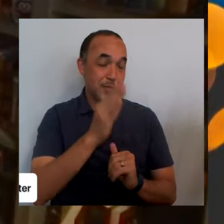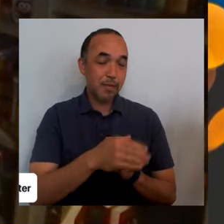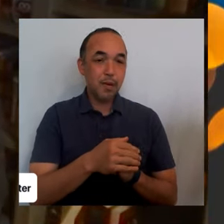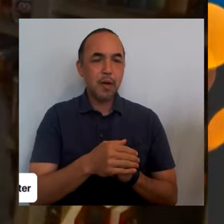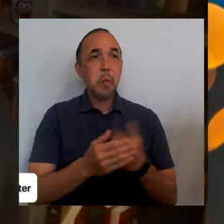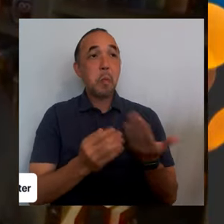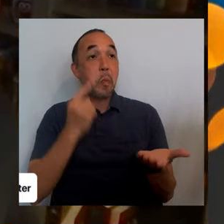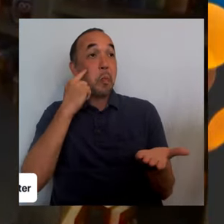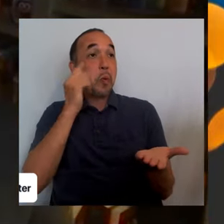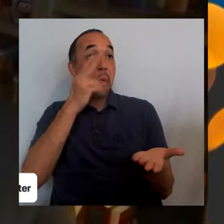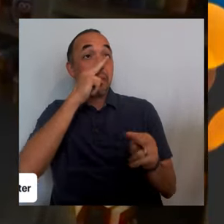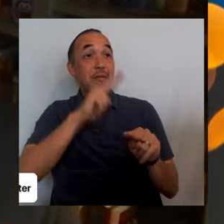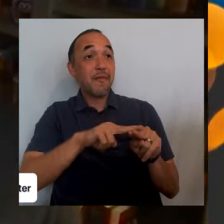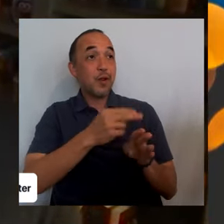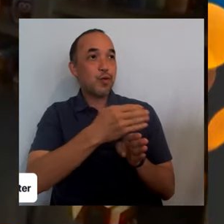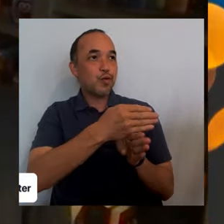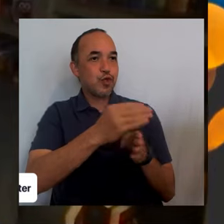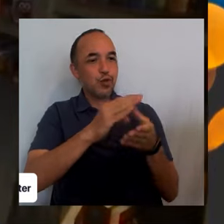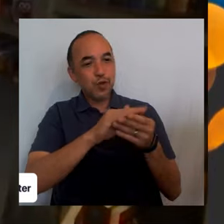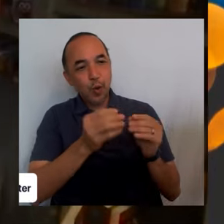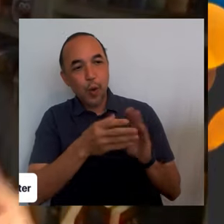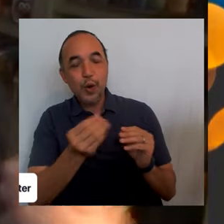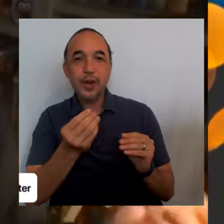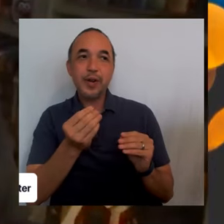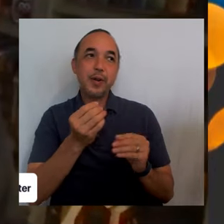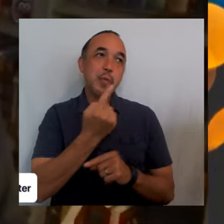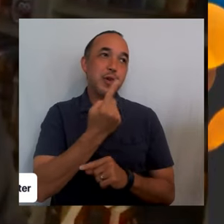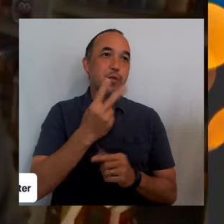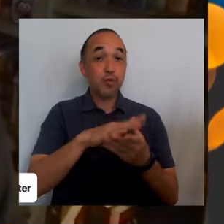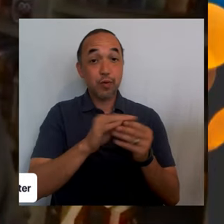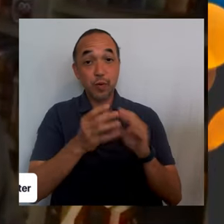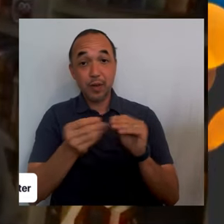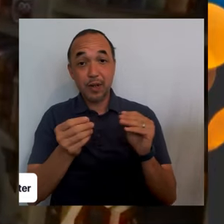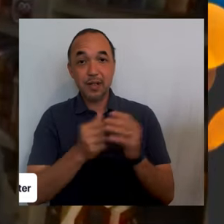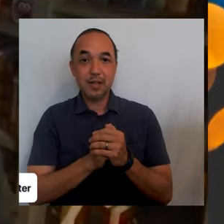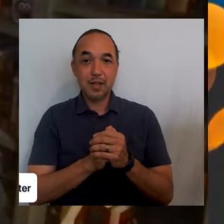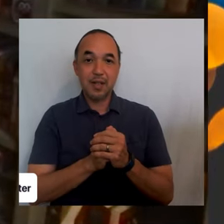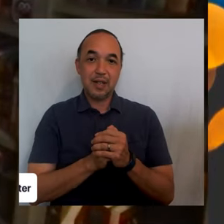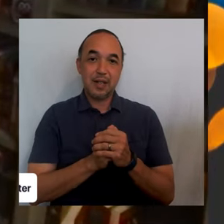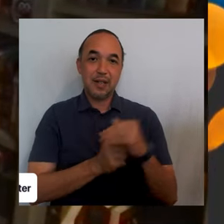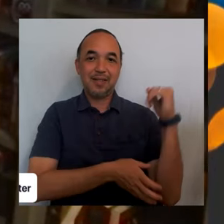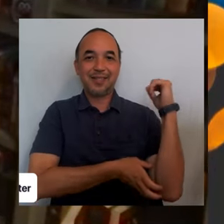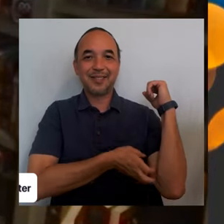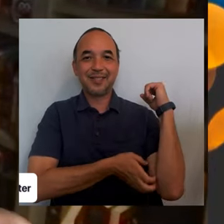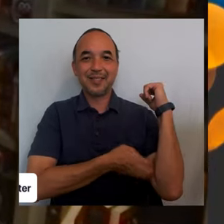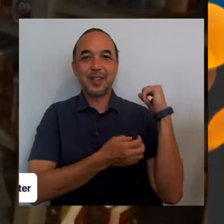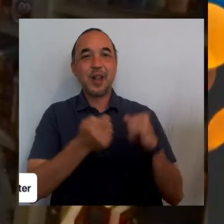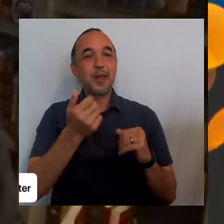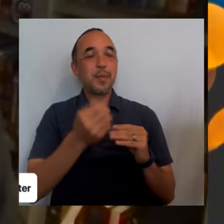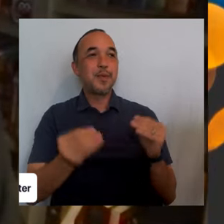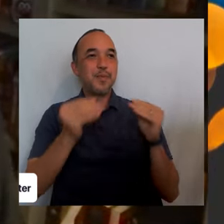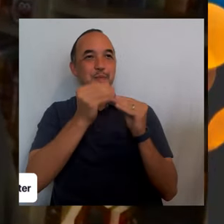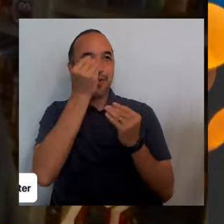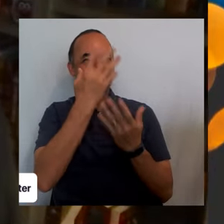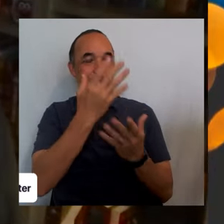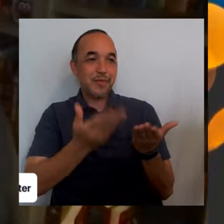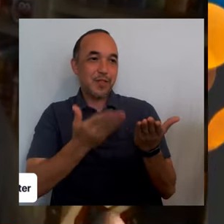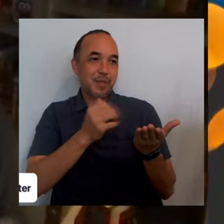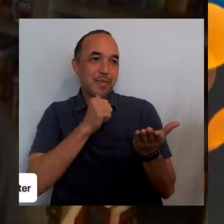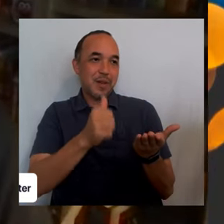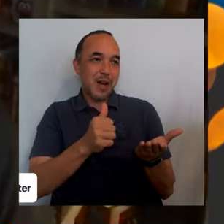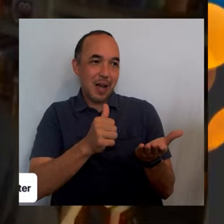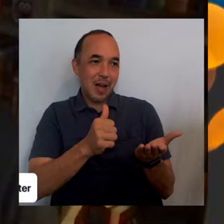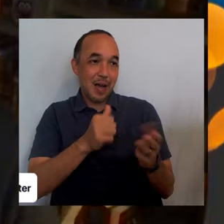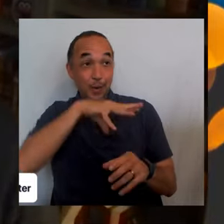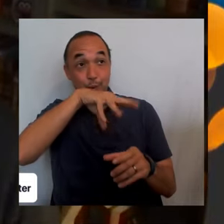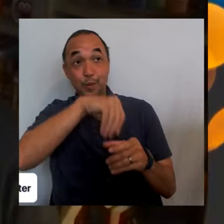to share a story or two, some maybe extra information that isn't quite